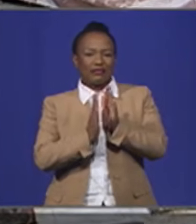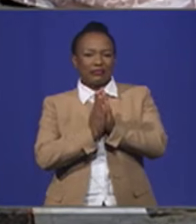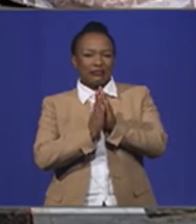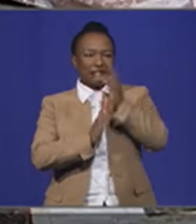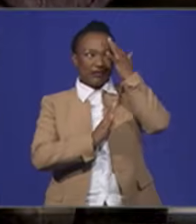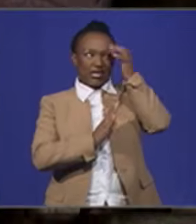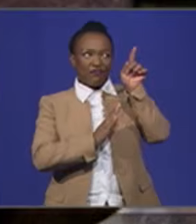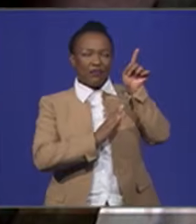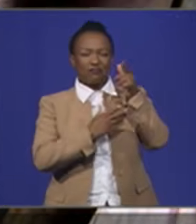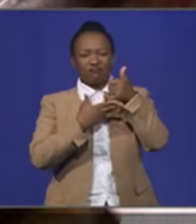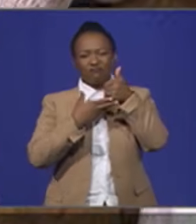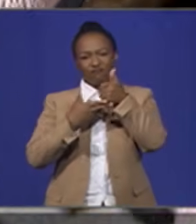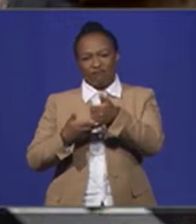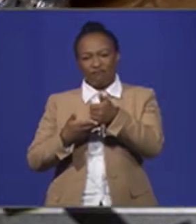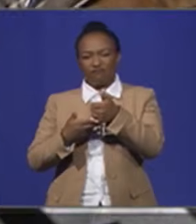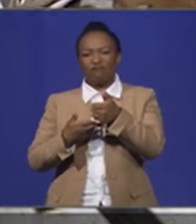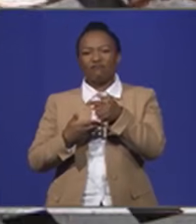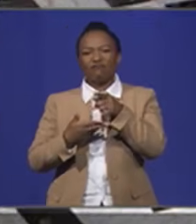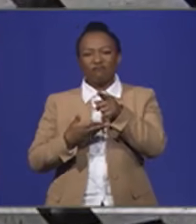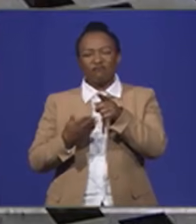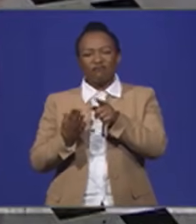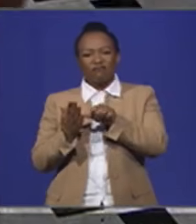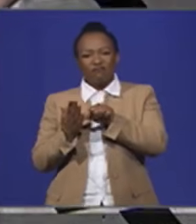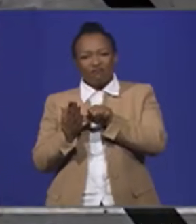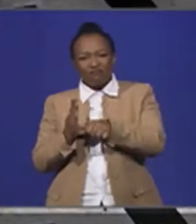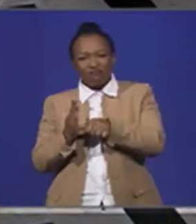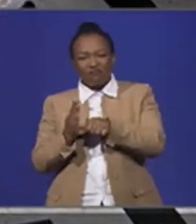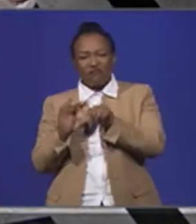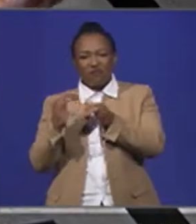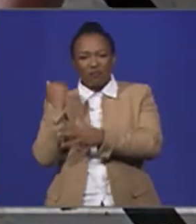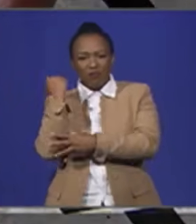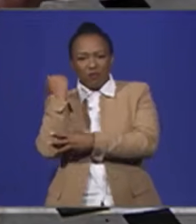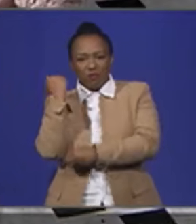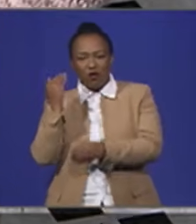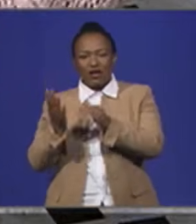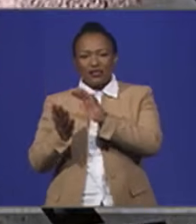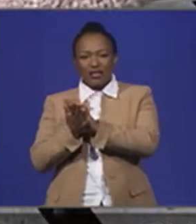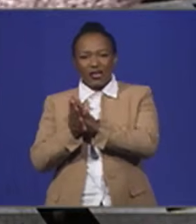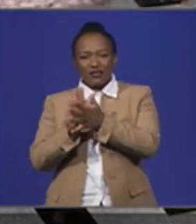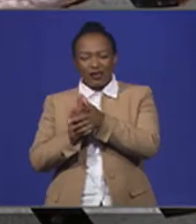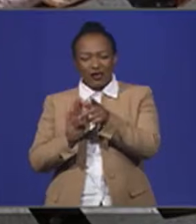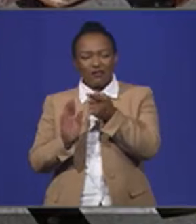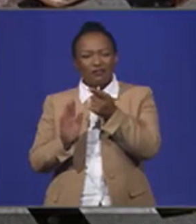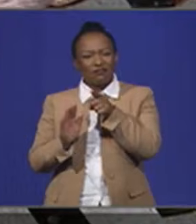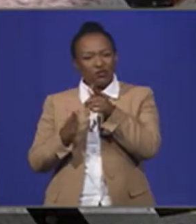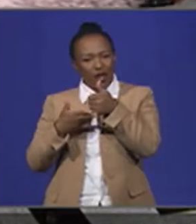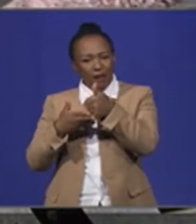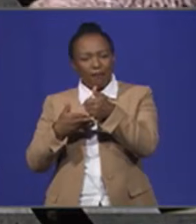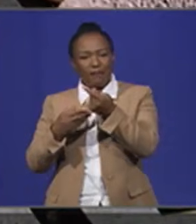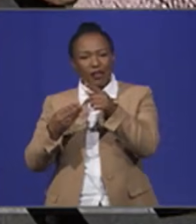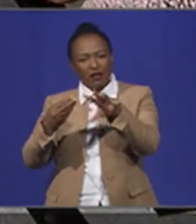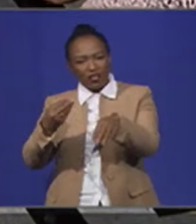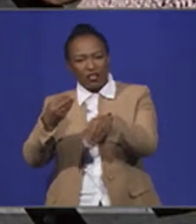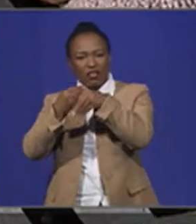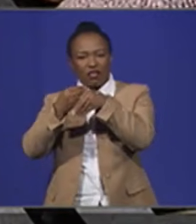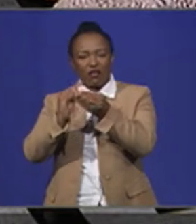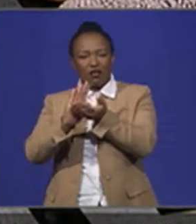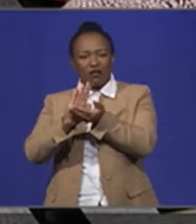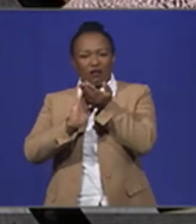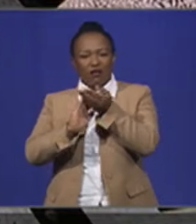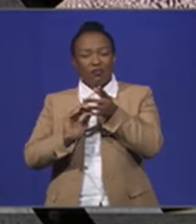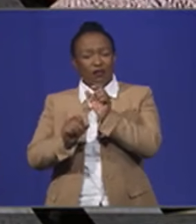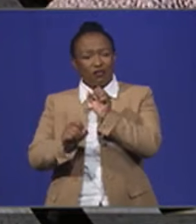tsereganya le go rotloetsa go oketsa madi a thuso ya ba ba dikobo dikhutshwane a SASSA go thusa malapa a tlileng go retelelwa ke go lepalepana le